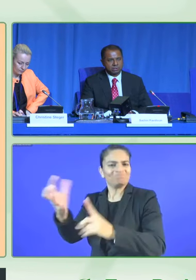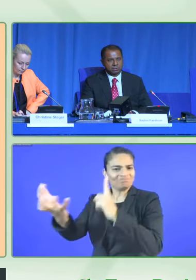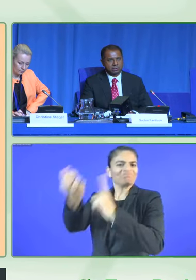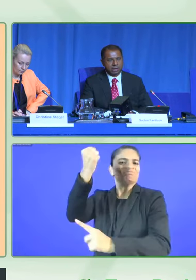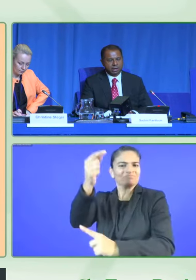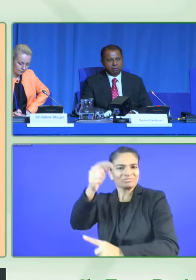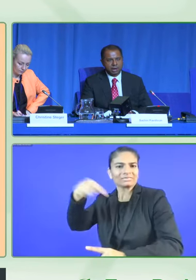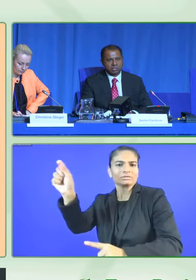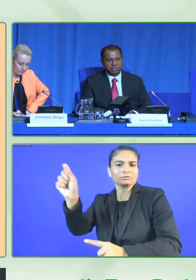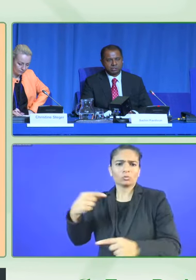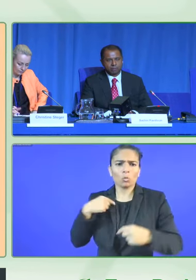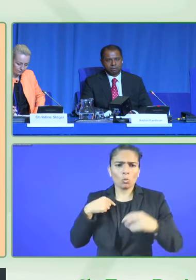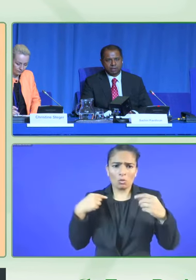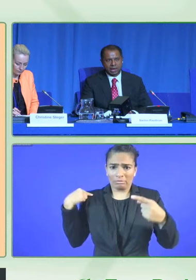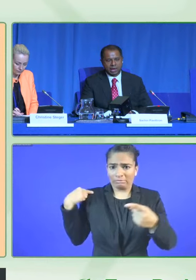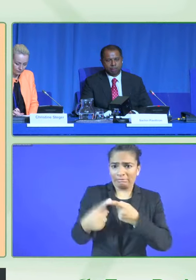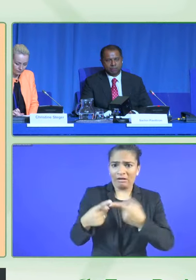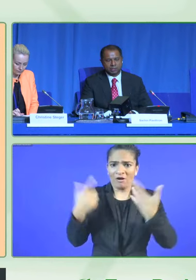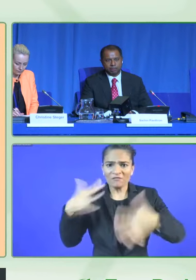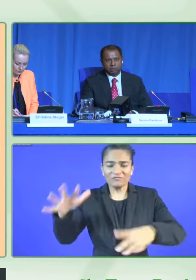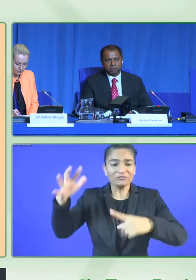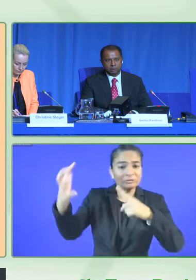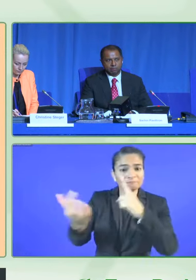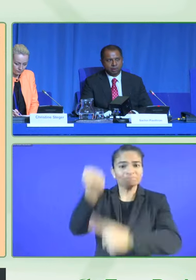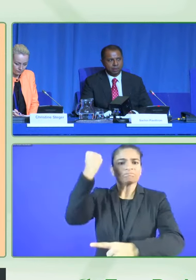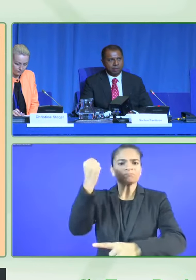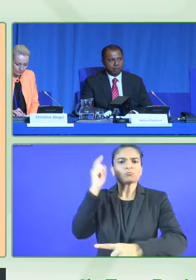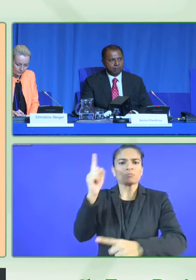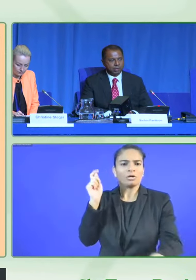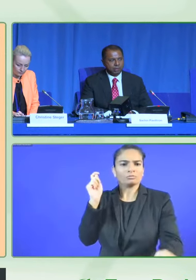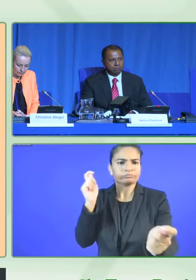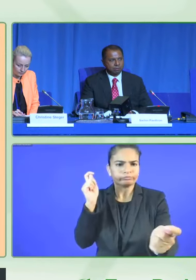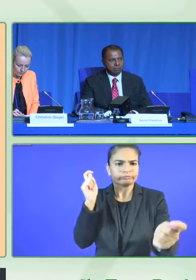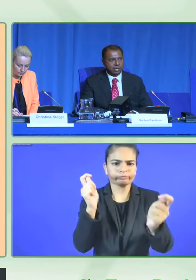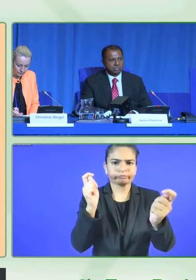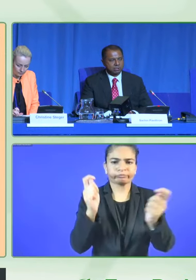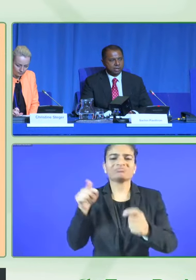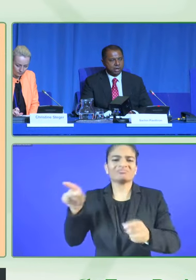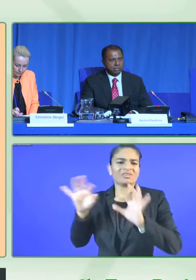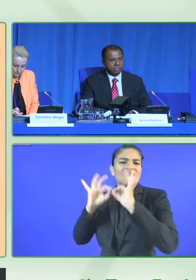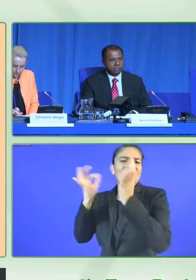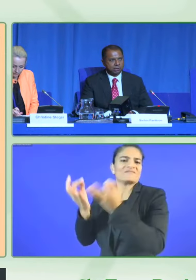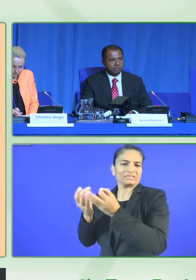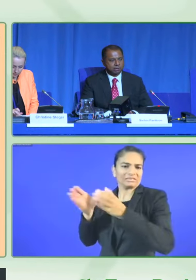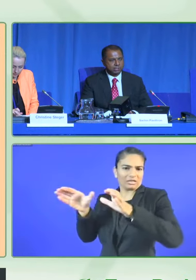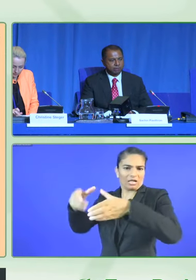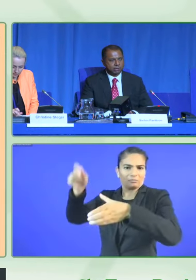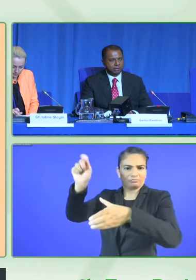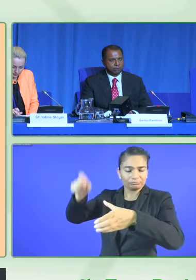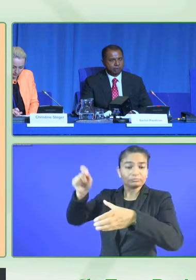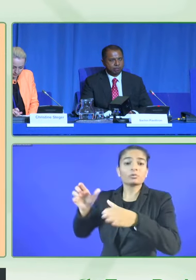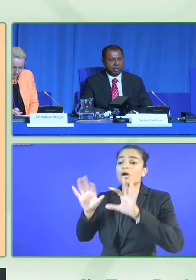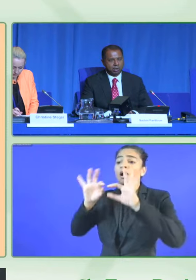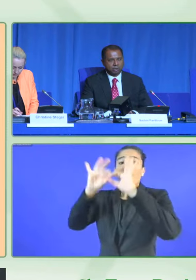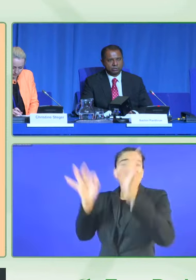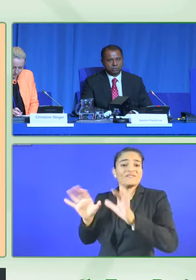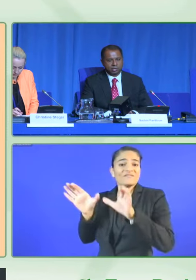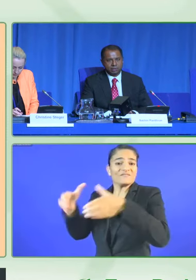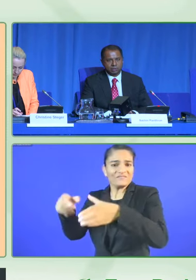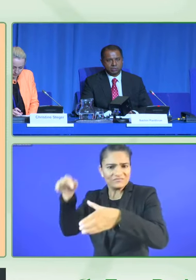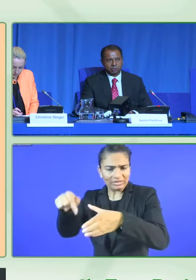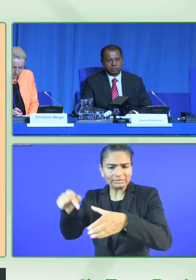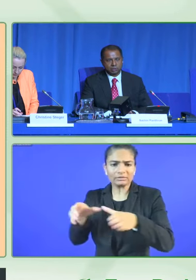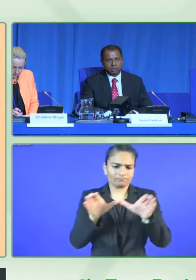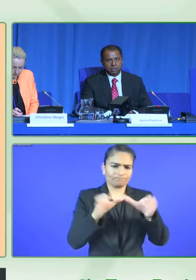is the interactions that we have with the community. That's not just the disability community, but also